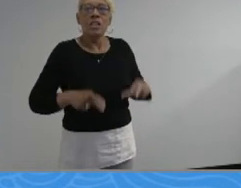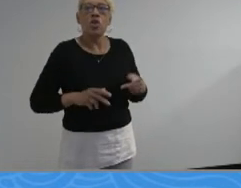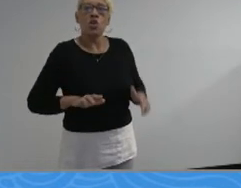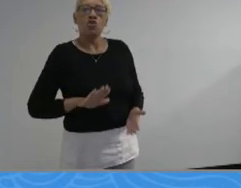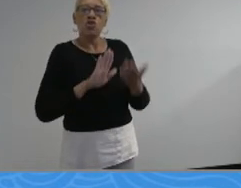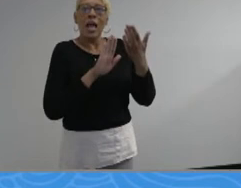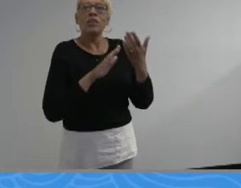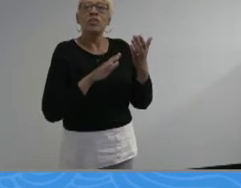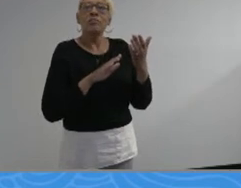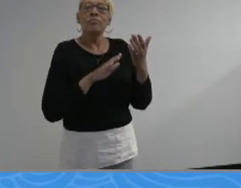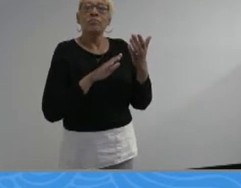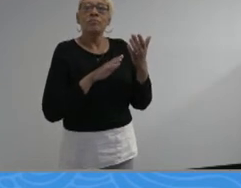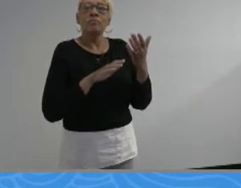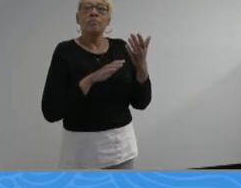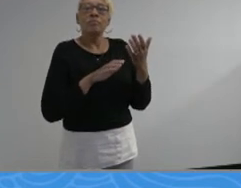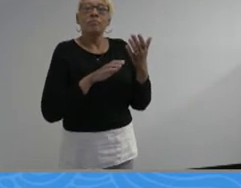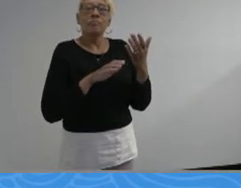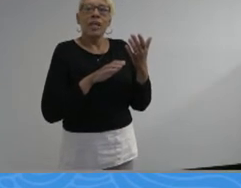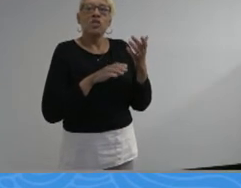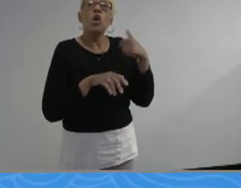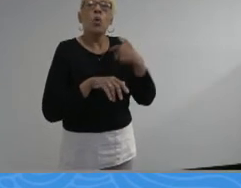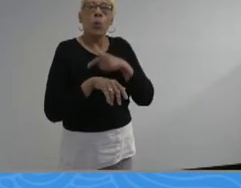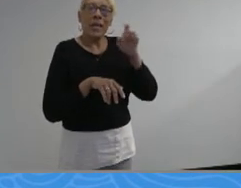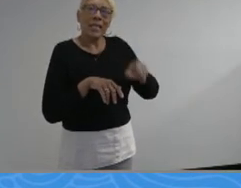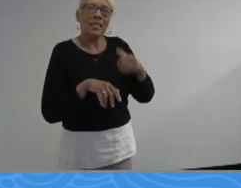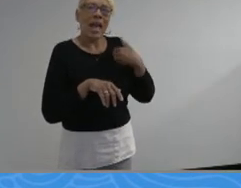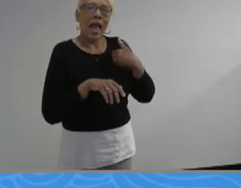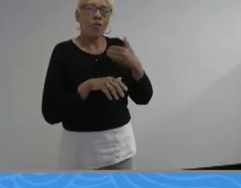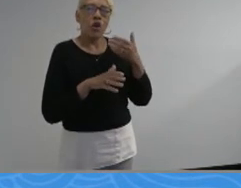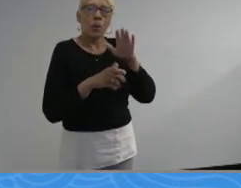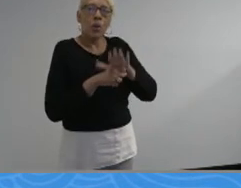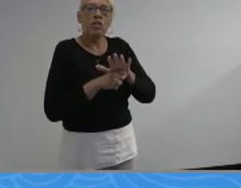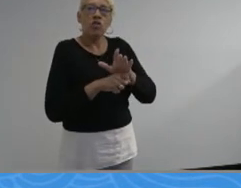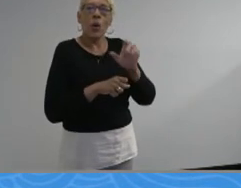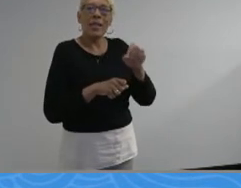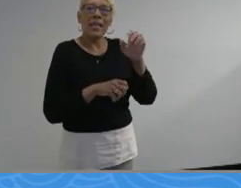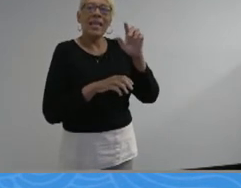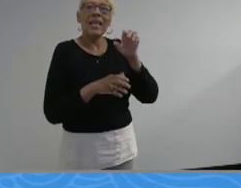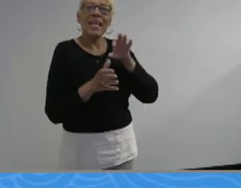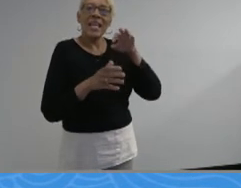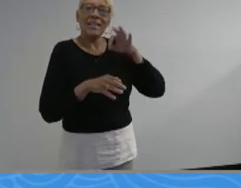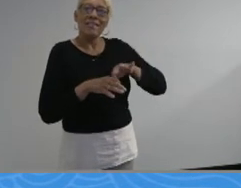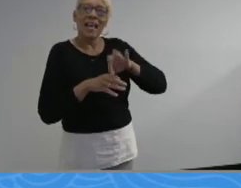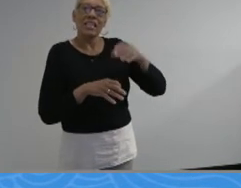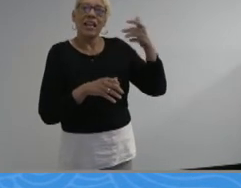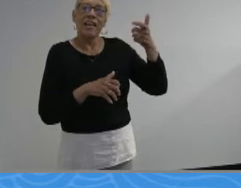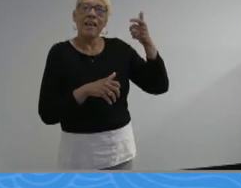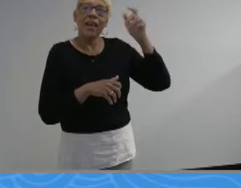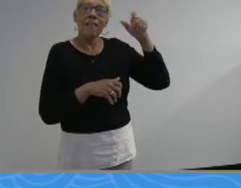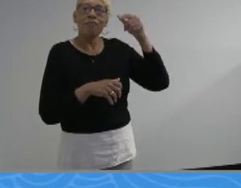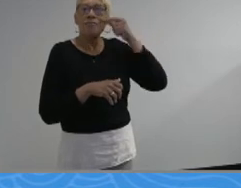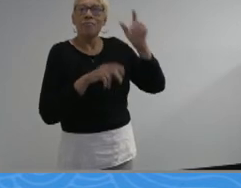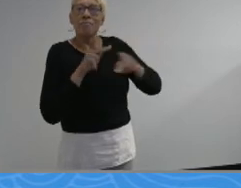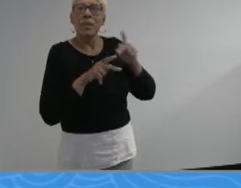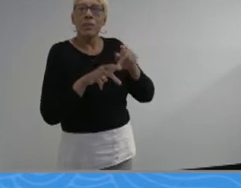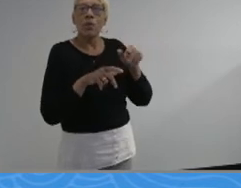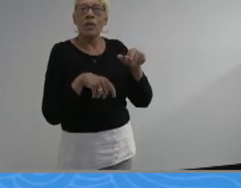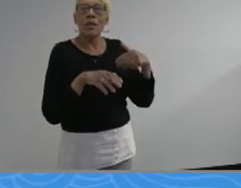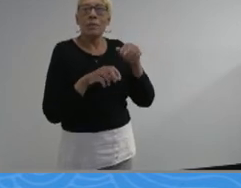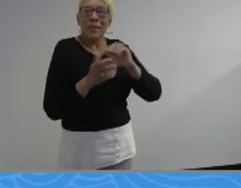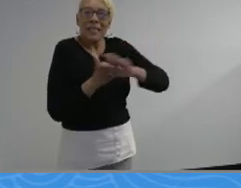into our schools. So we have to put pressure on our elected officials to make sure we clean up some of the toxic landfills that are within